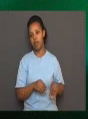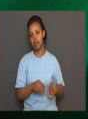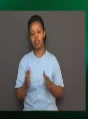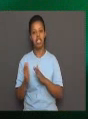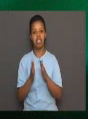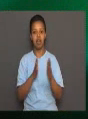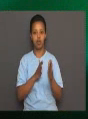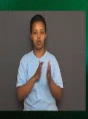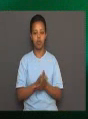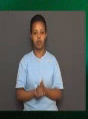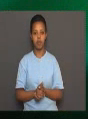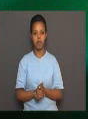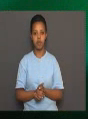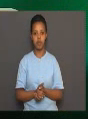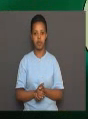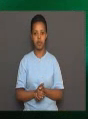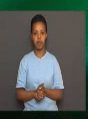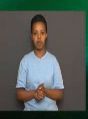Students, let's get ready.